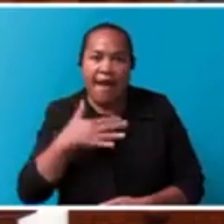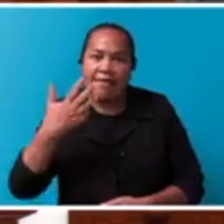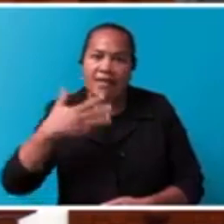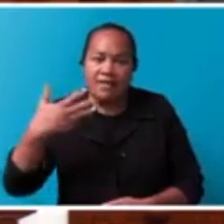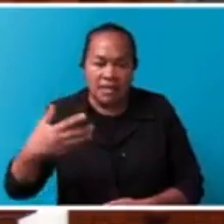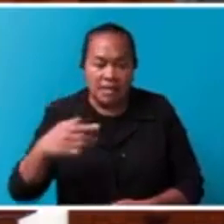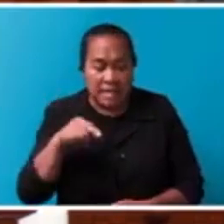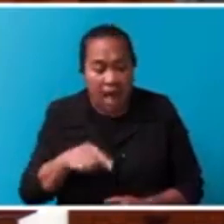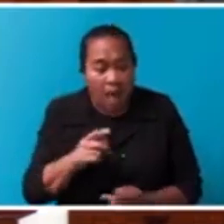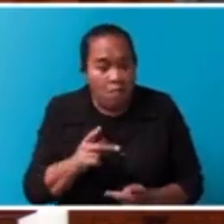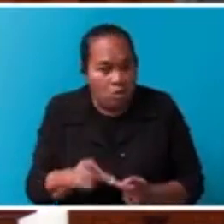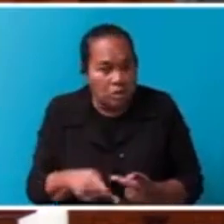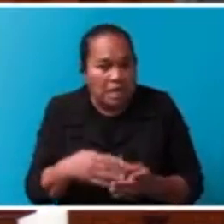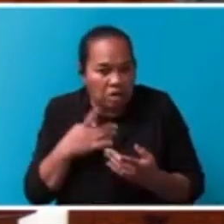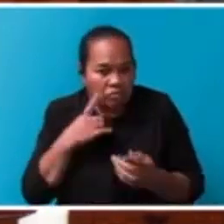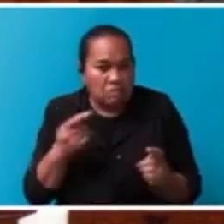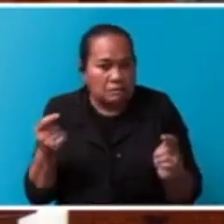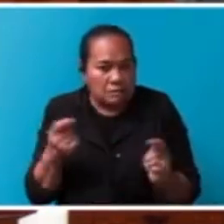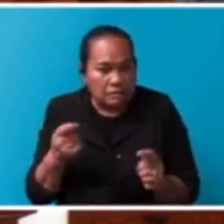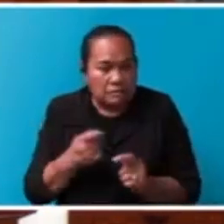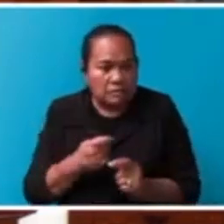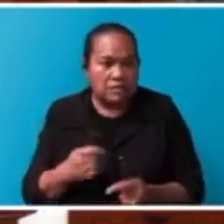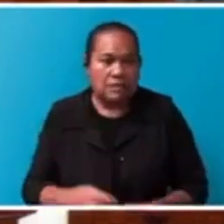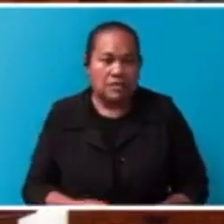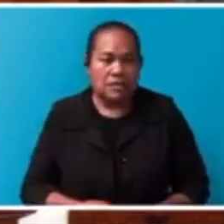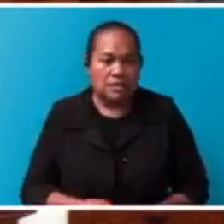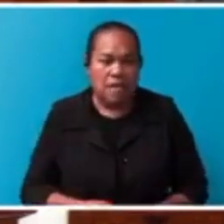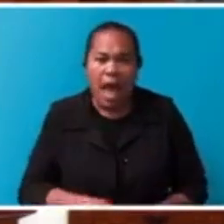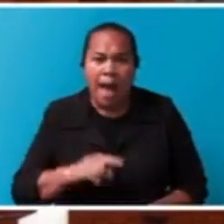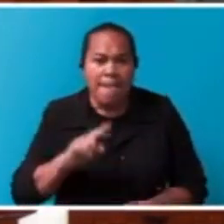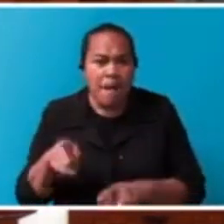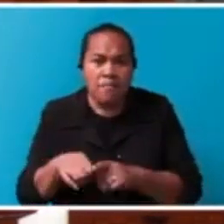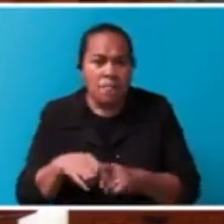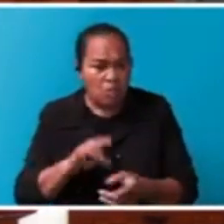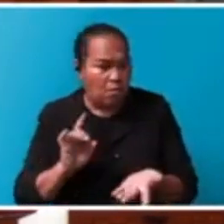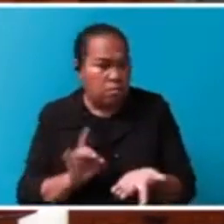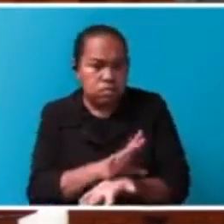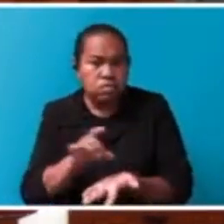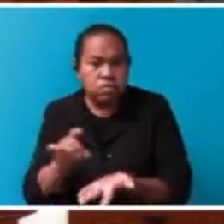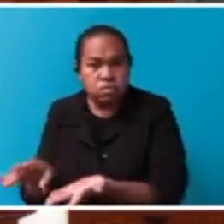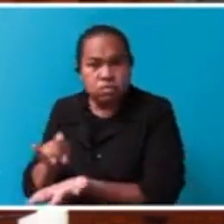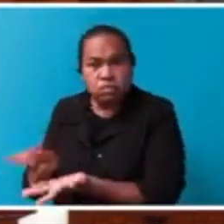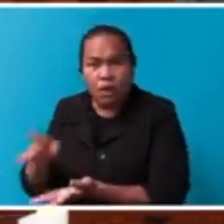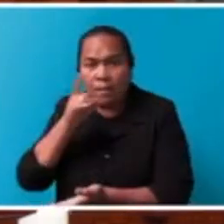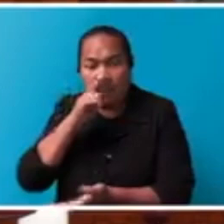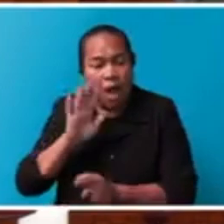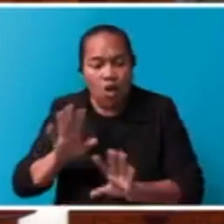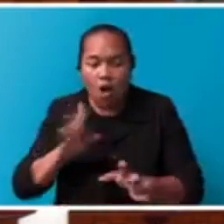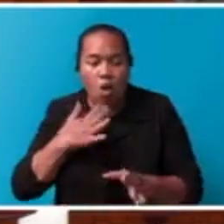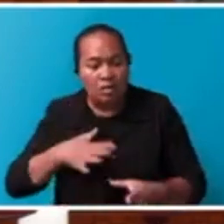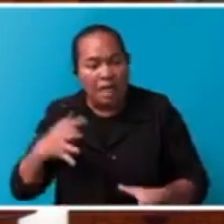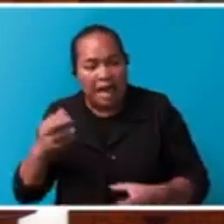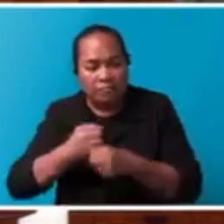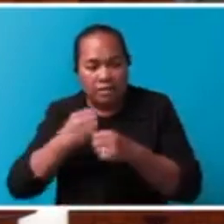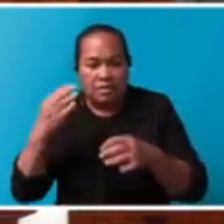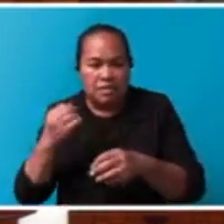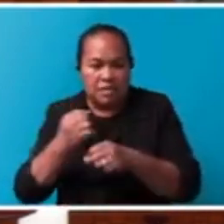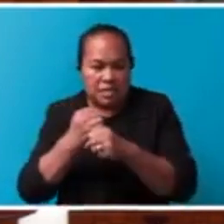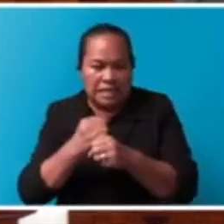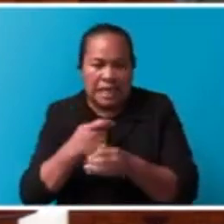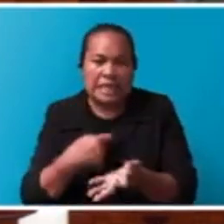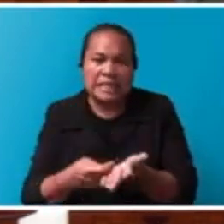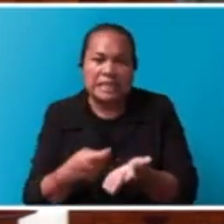this process will not evict any residents, but is to update outdated lease